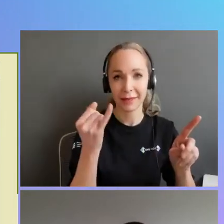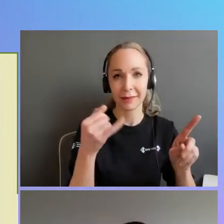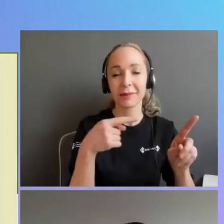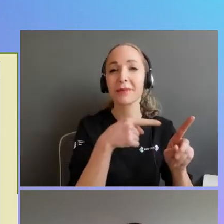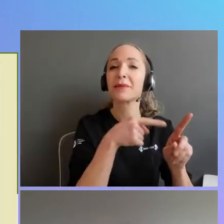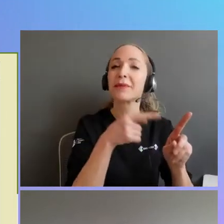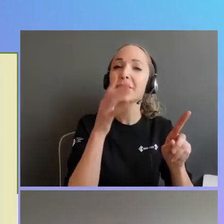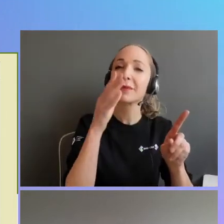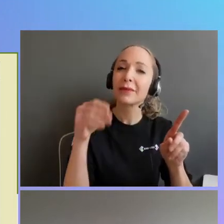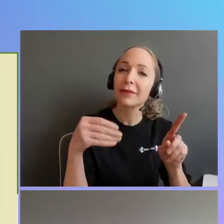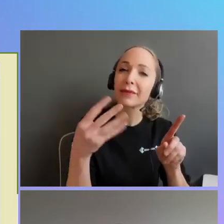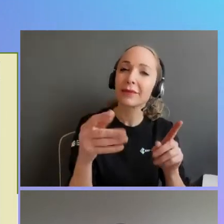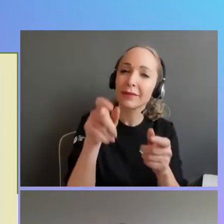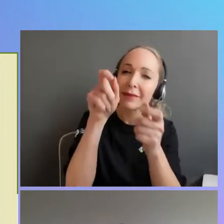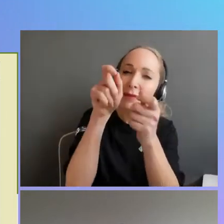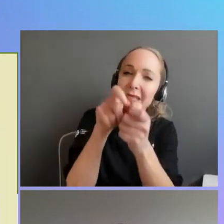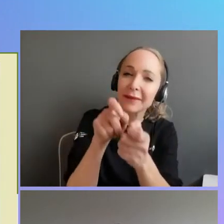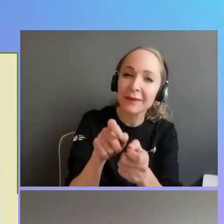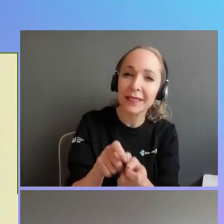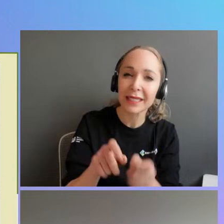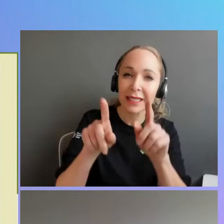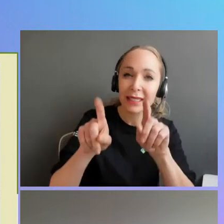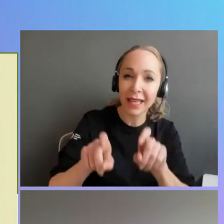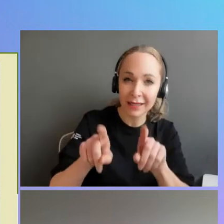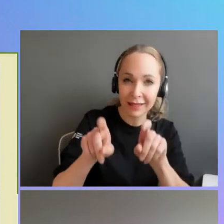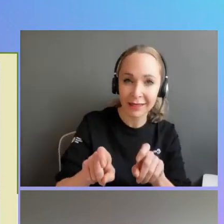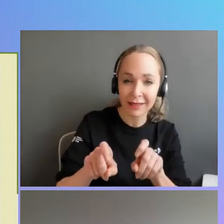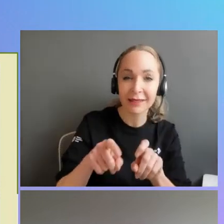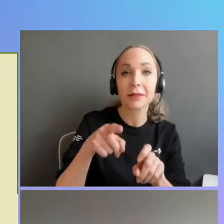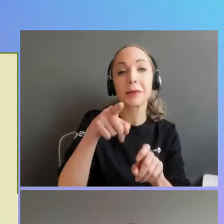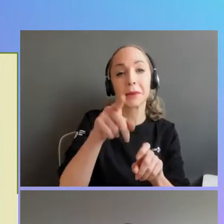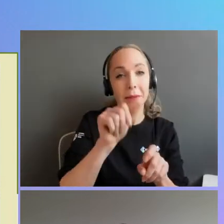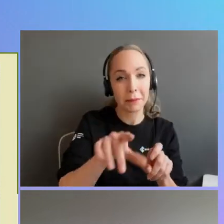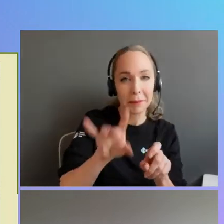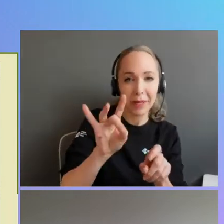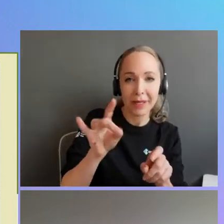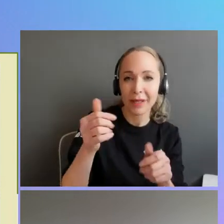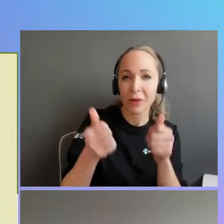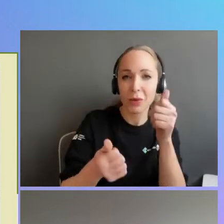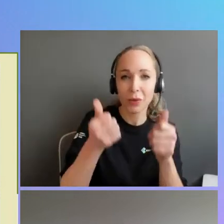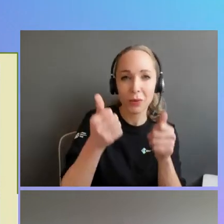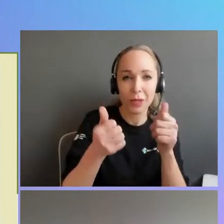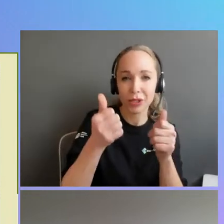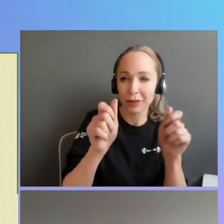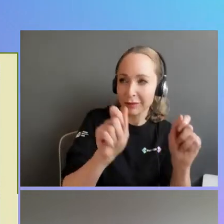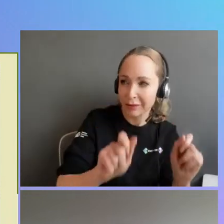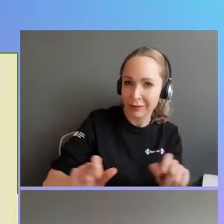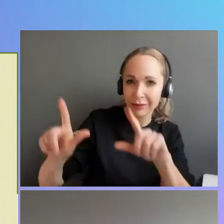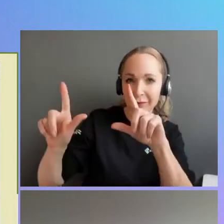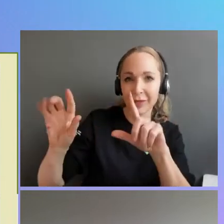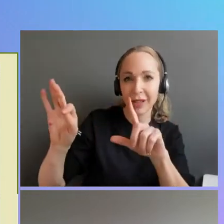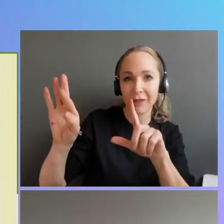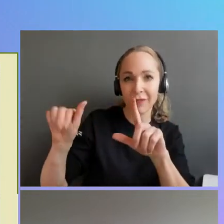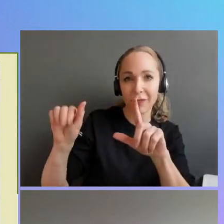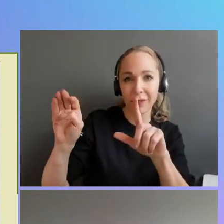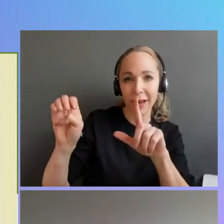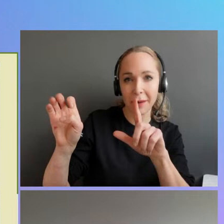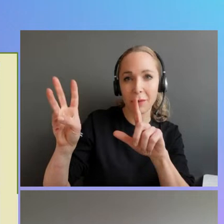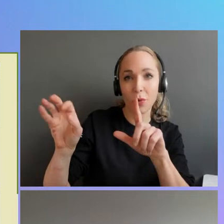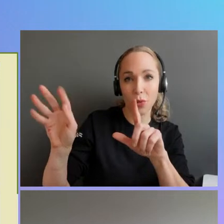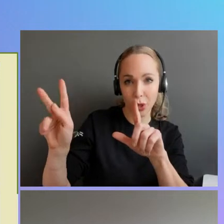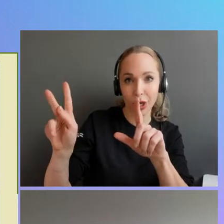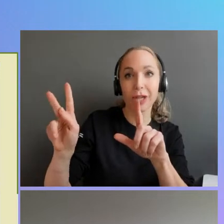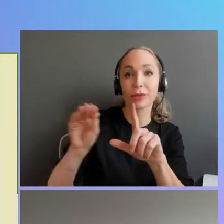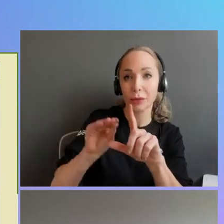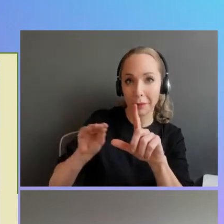the framework you're plugging into. And once you have decided on a project name, you're given an API key.